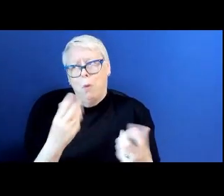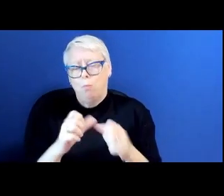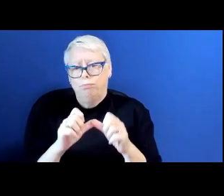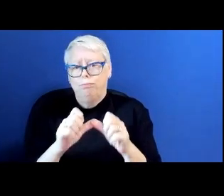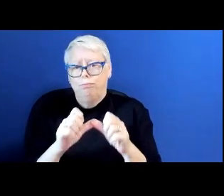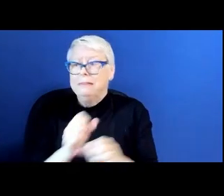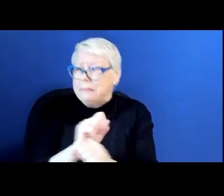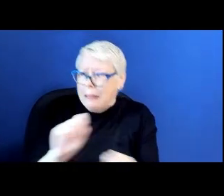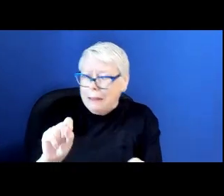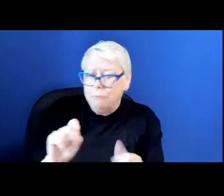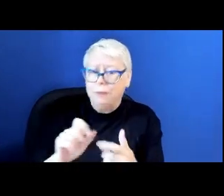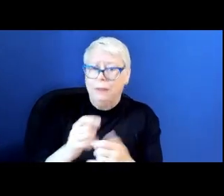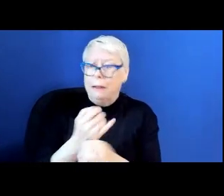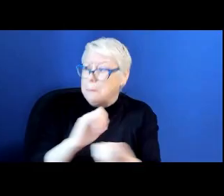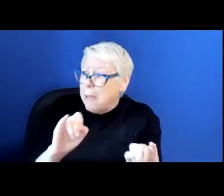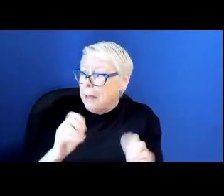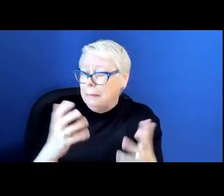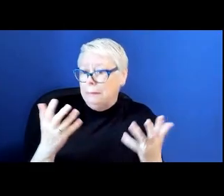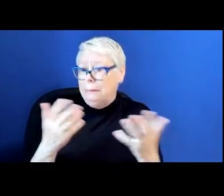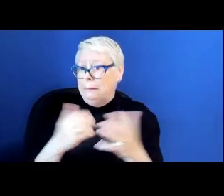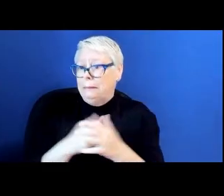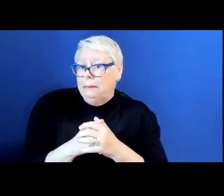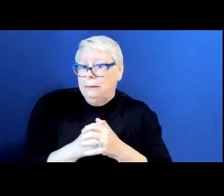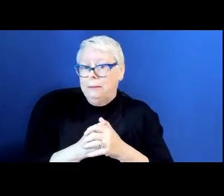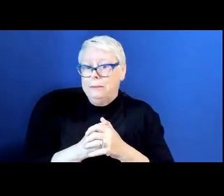Safety, independence,